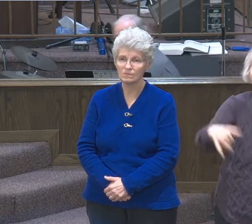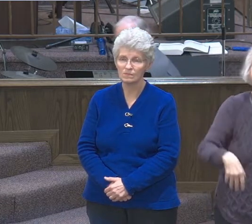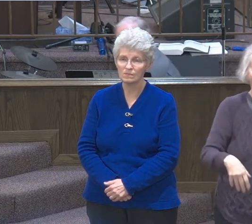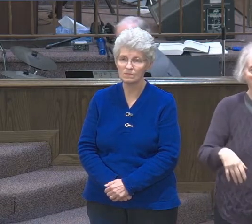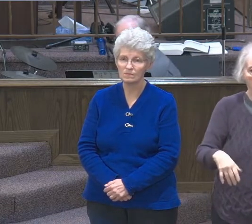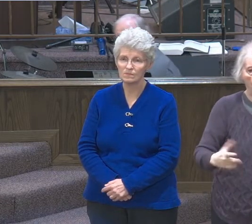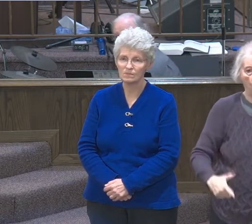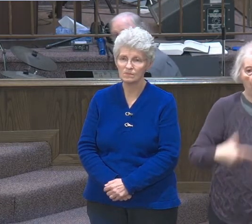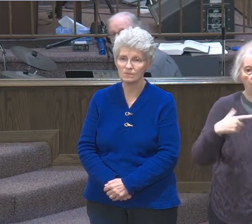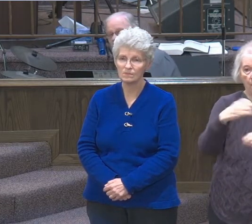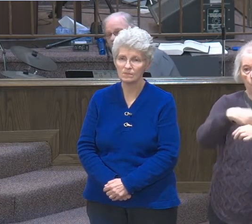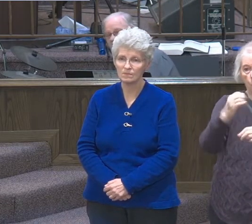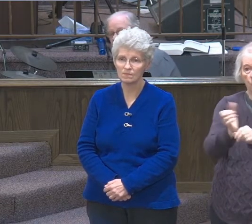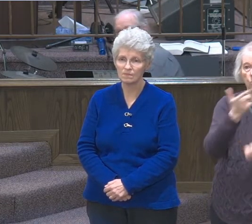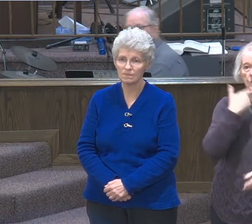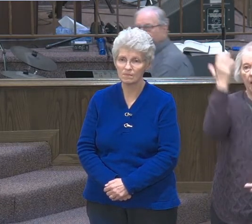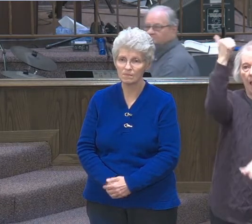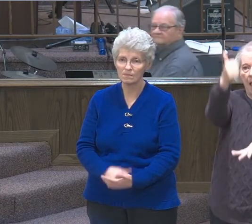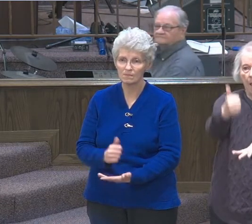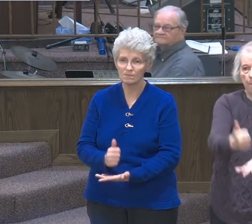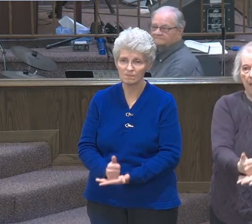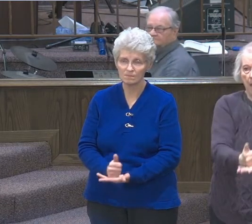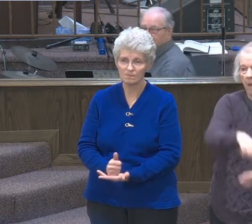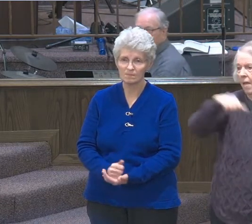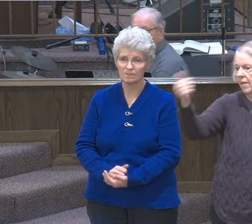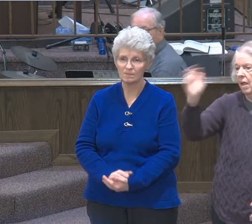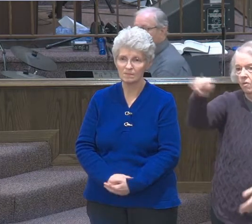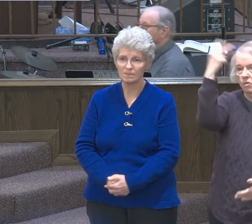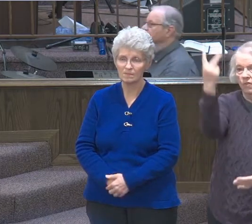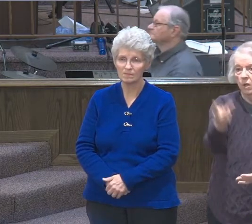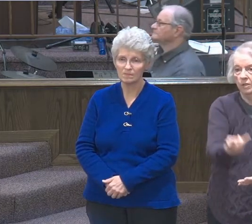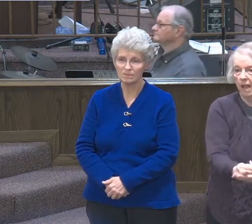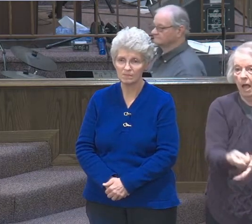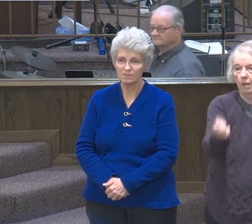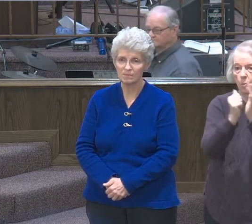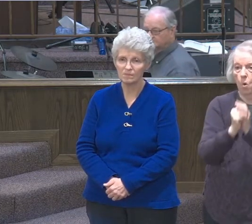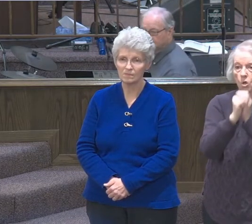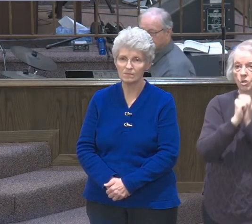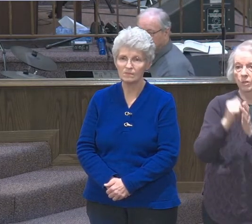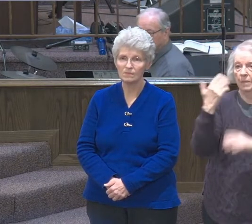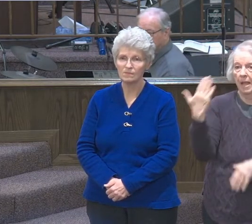said, "Amen." And the elders fell down and worshiped.